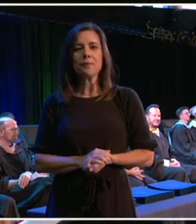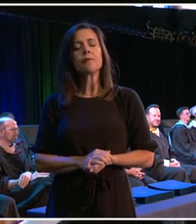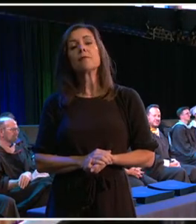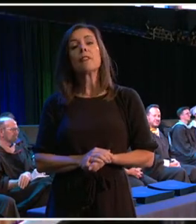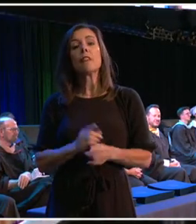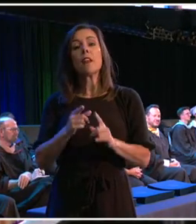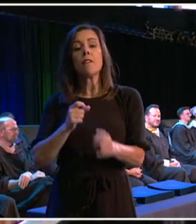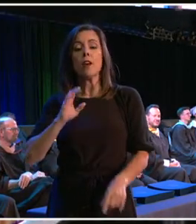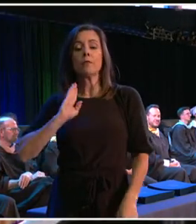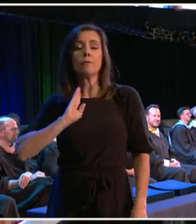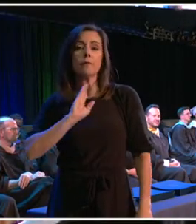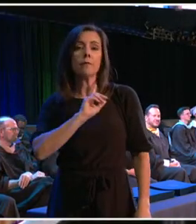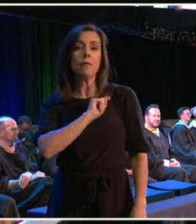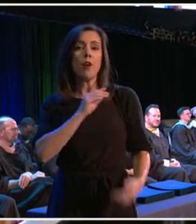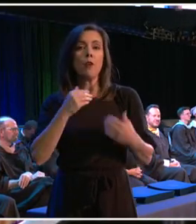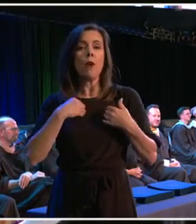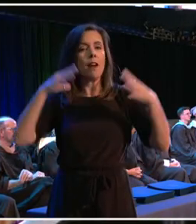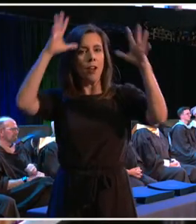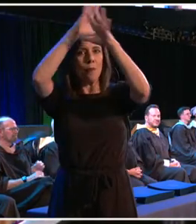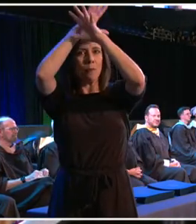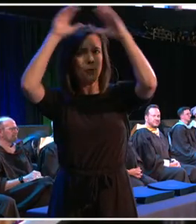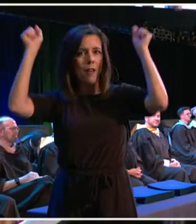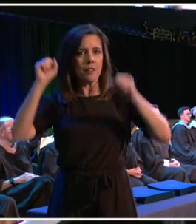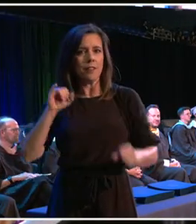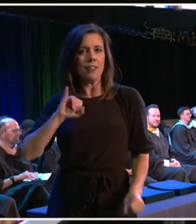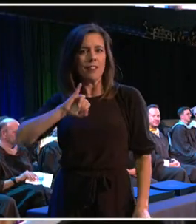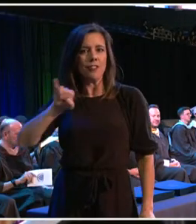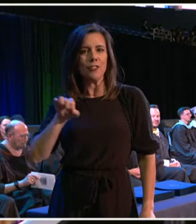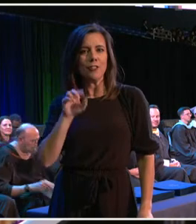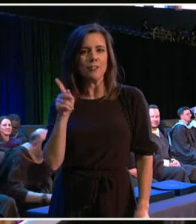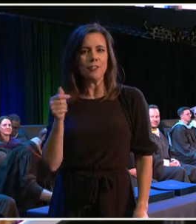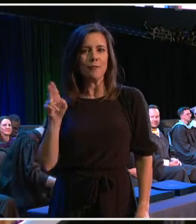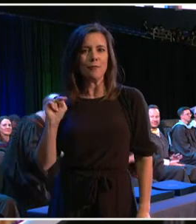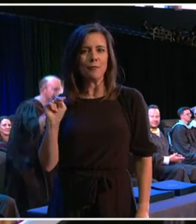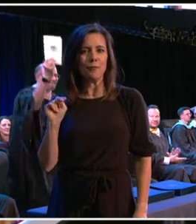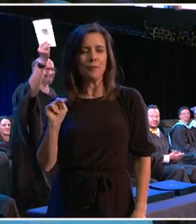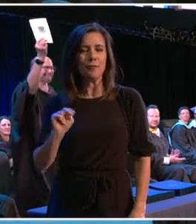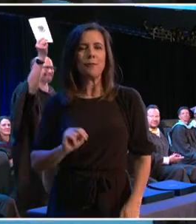From our Board of Trustees, we have President Mr. Tom Jackson,